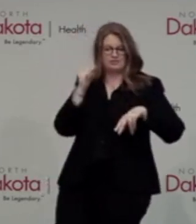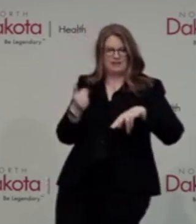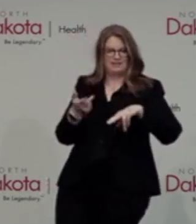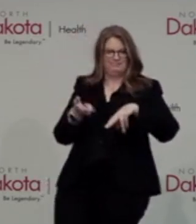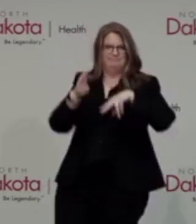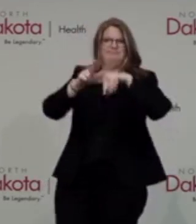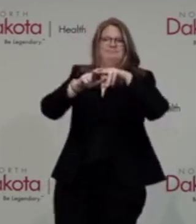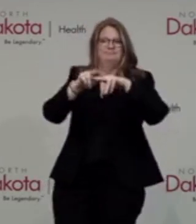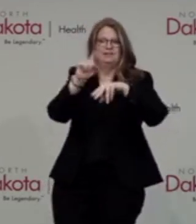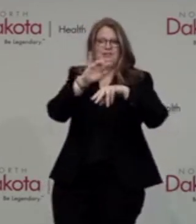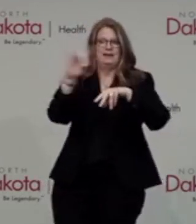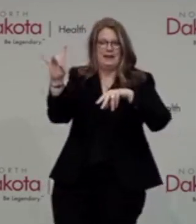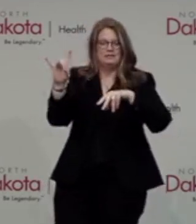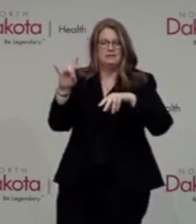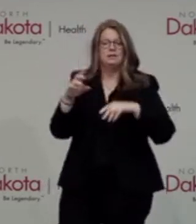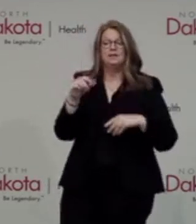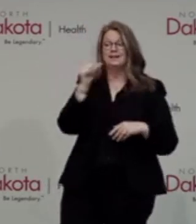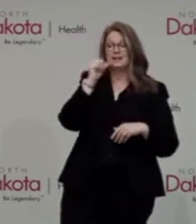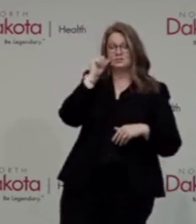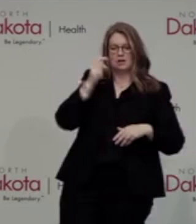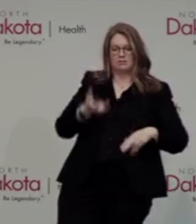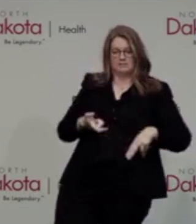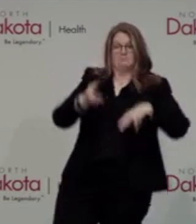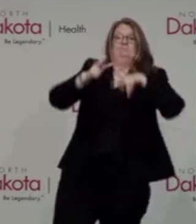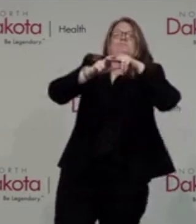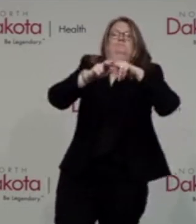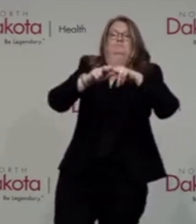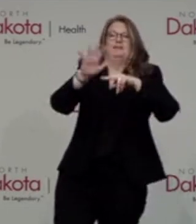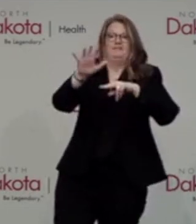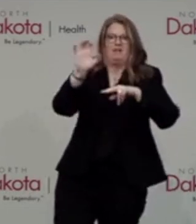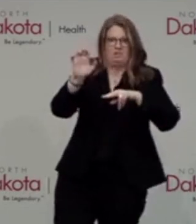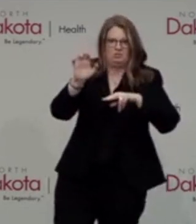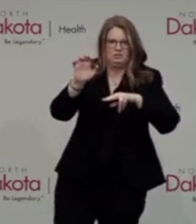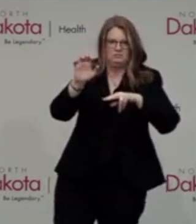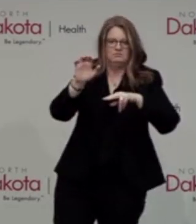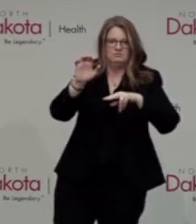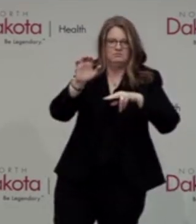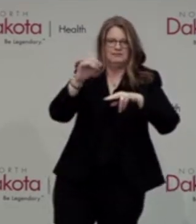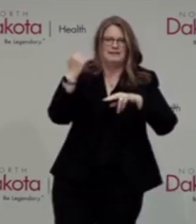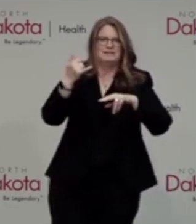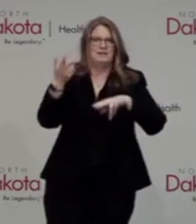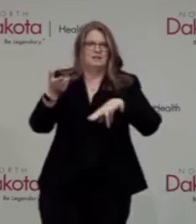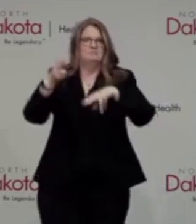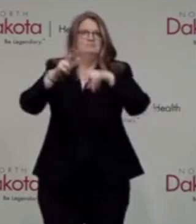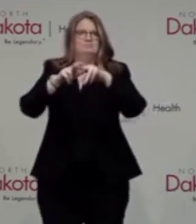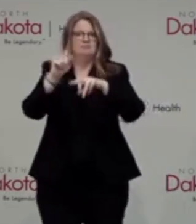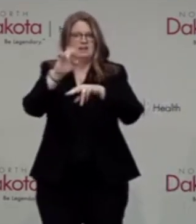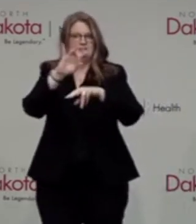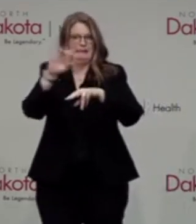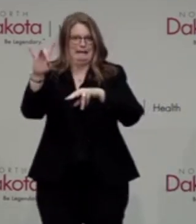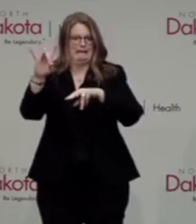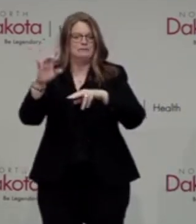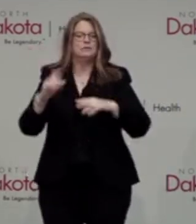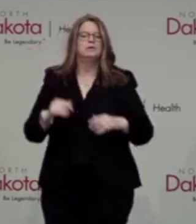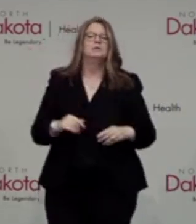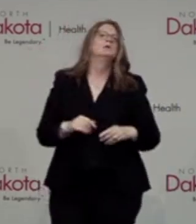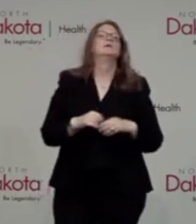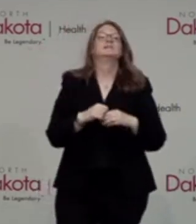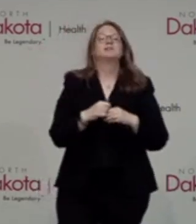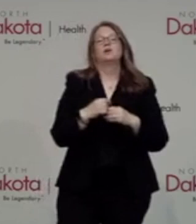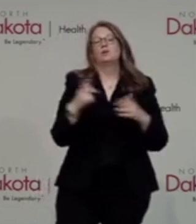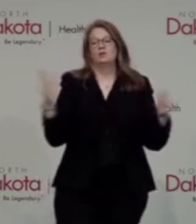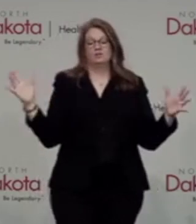following the big jump of over 500 new cases that appeared on Monday over the weekend. Our